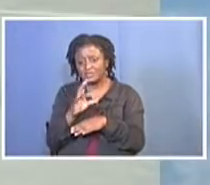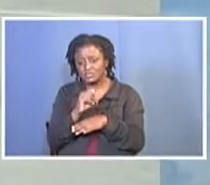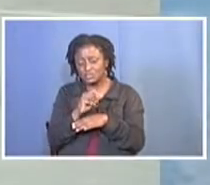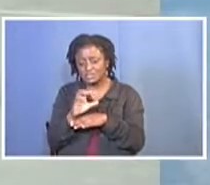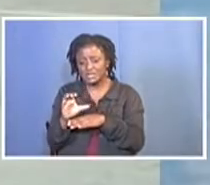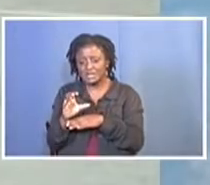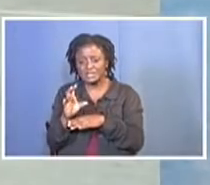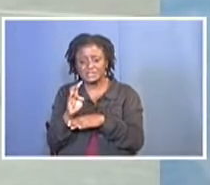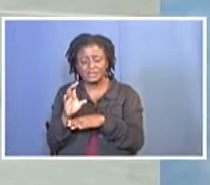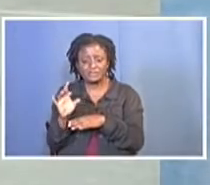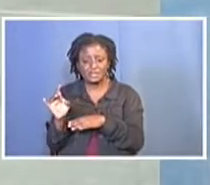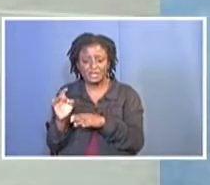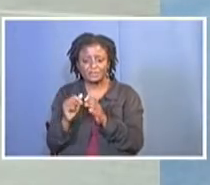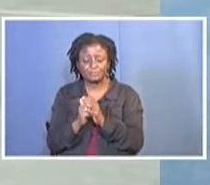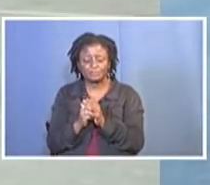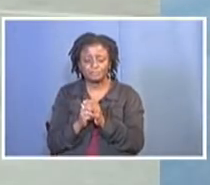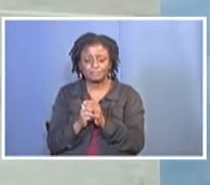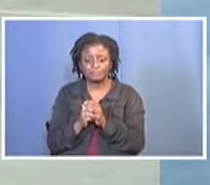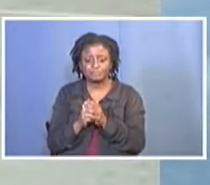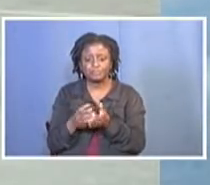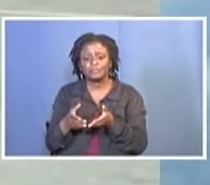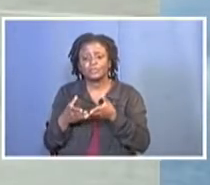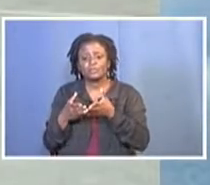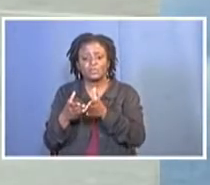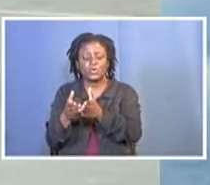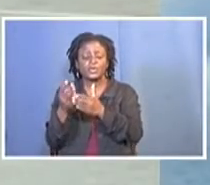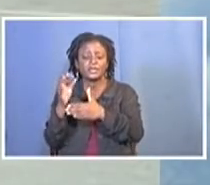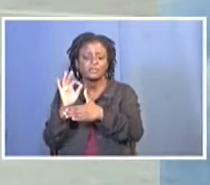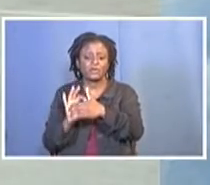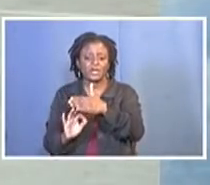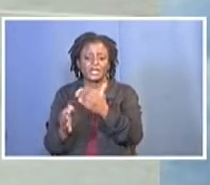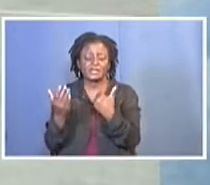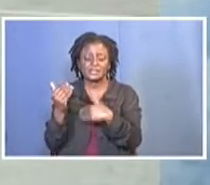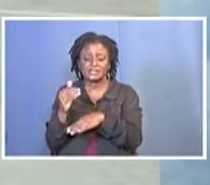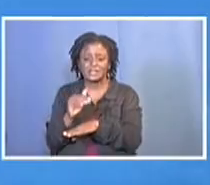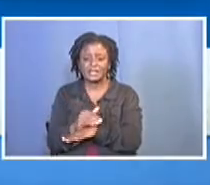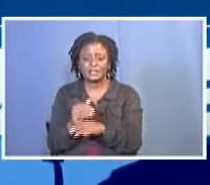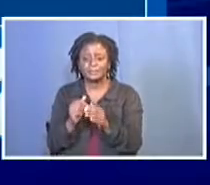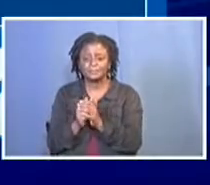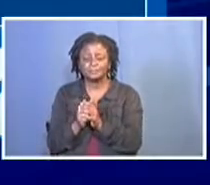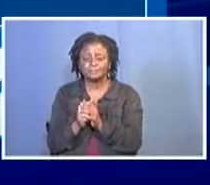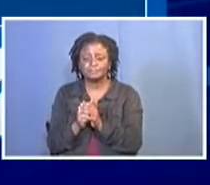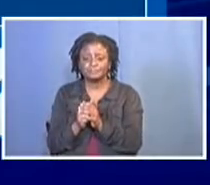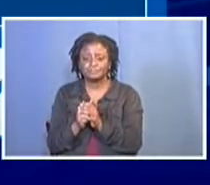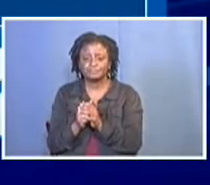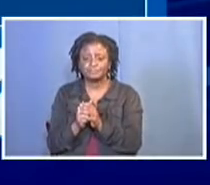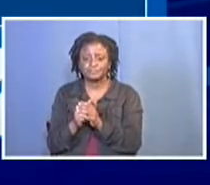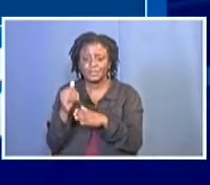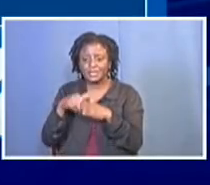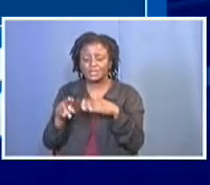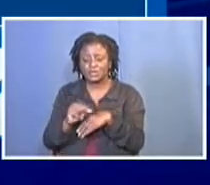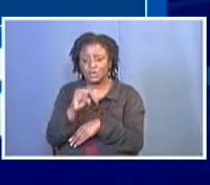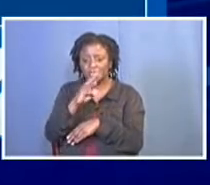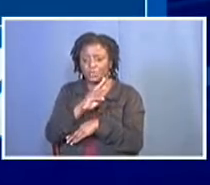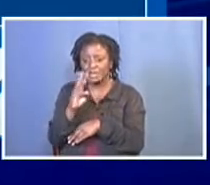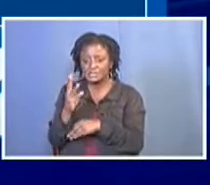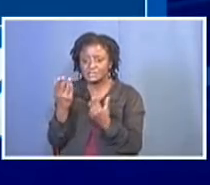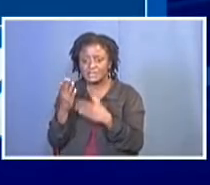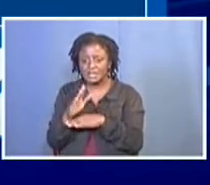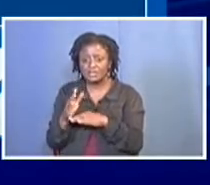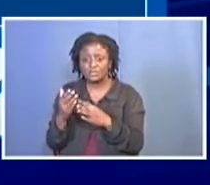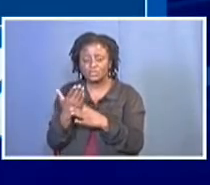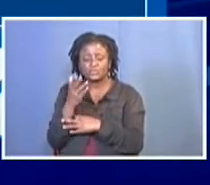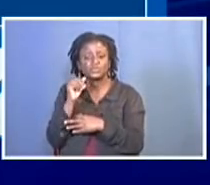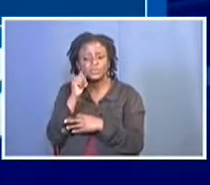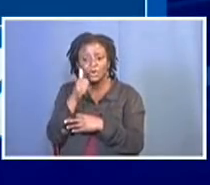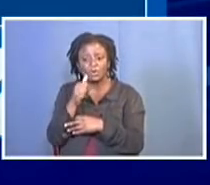And your boating forecast tonight is brought to you by Builders Mall, home of FYP, the Tile King, and the Pink Setter. In the northwestern islands tonight through tomorrow, the